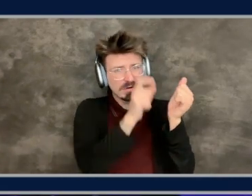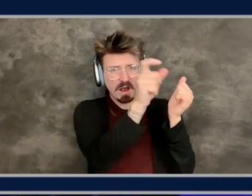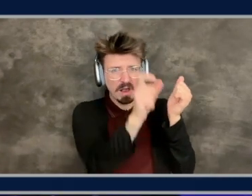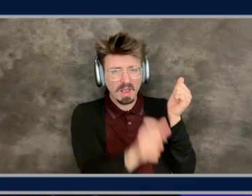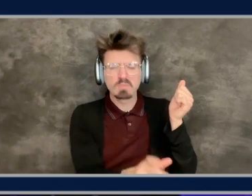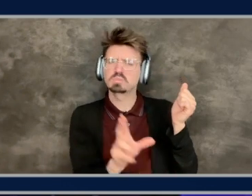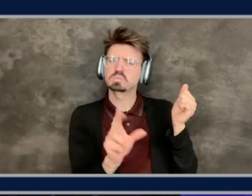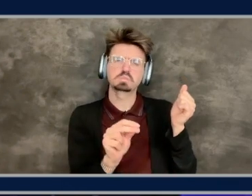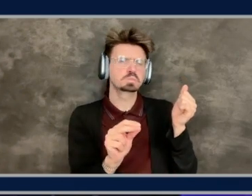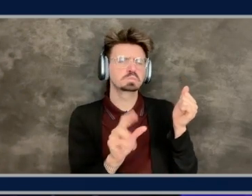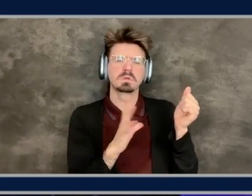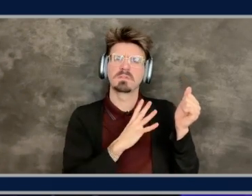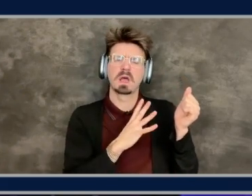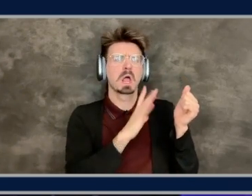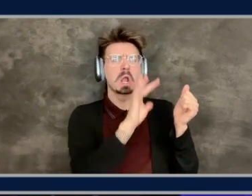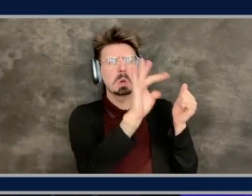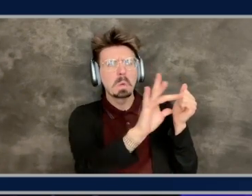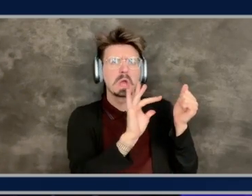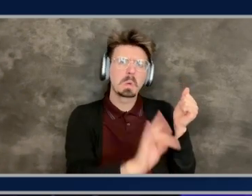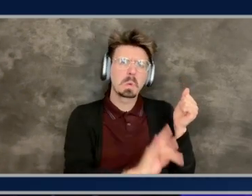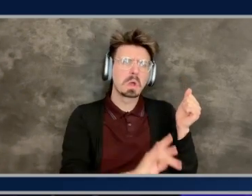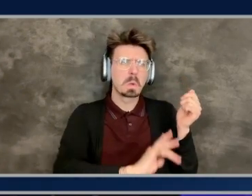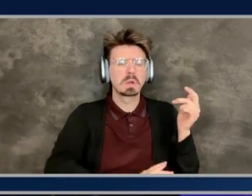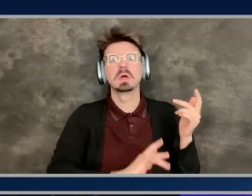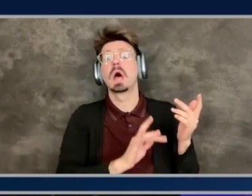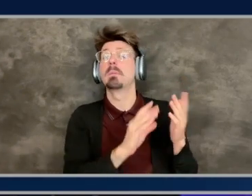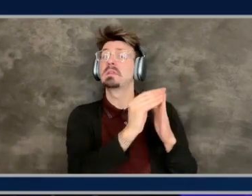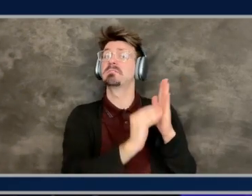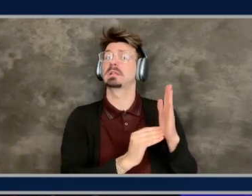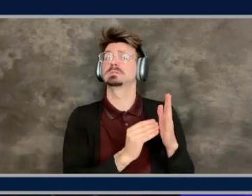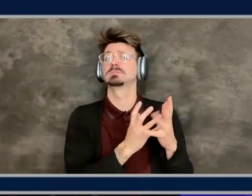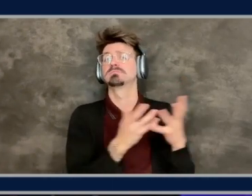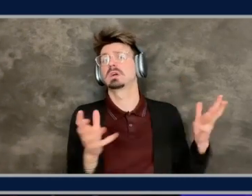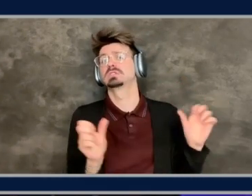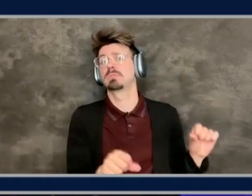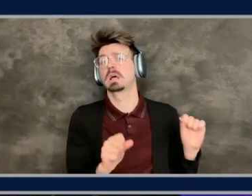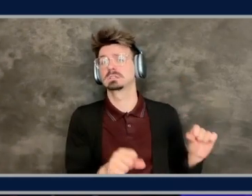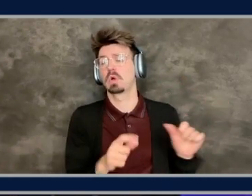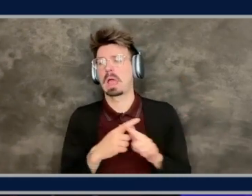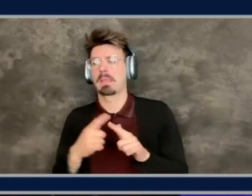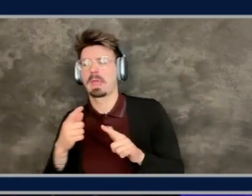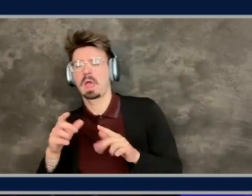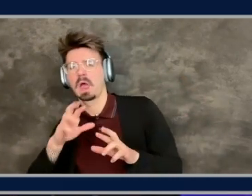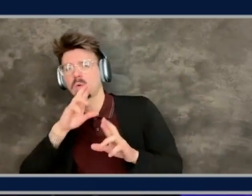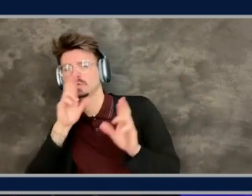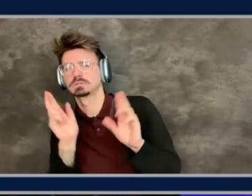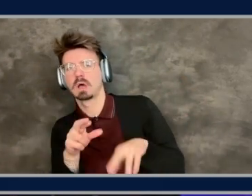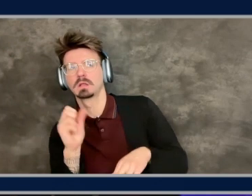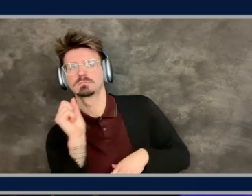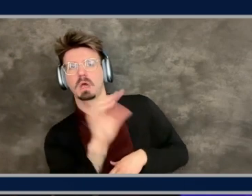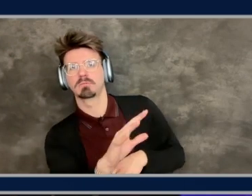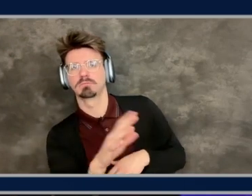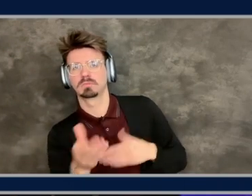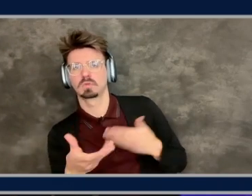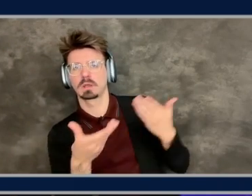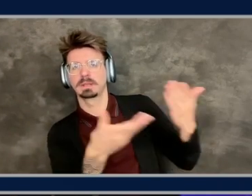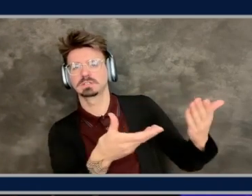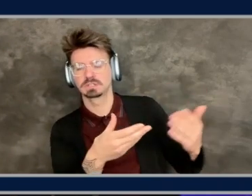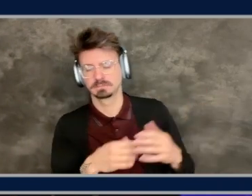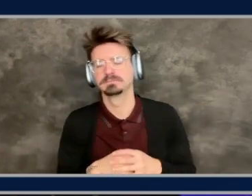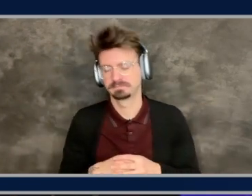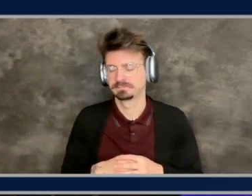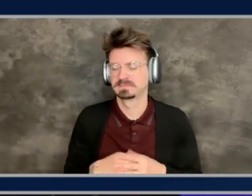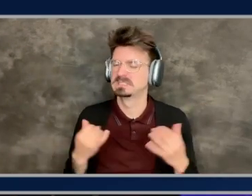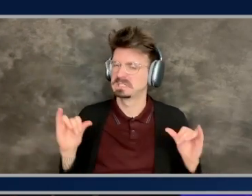you. So fill in kind of as much as you want or as little as you want type thing here, because we still will provide a